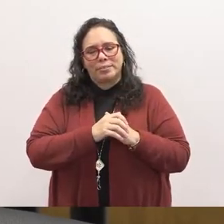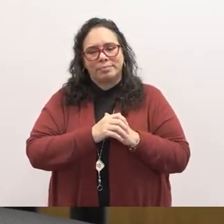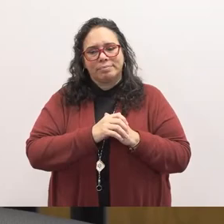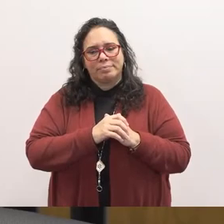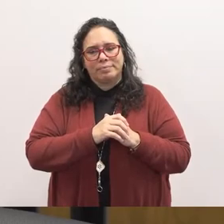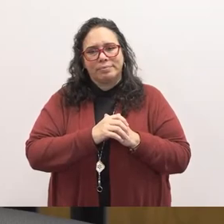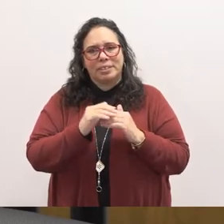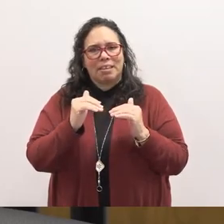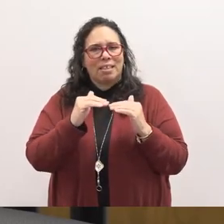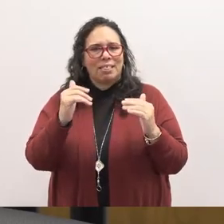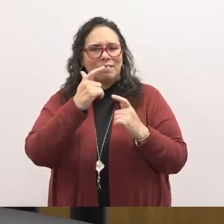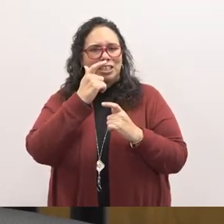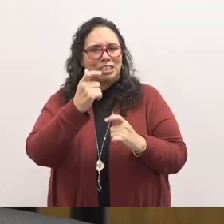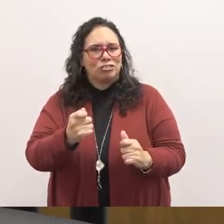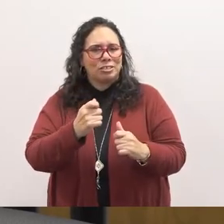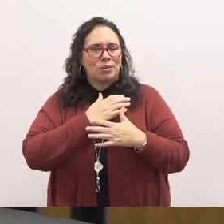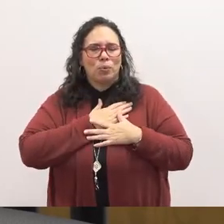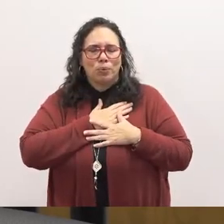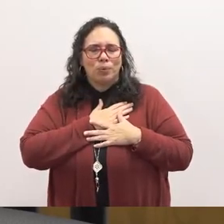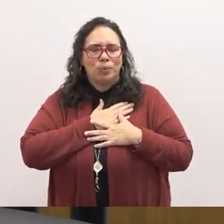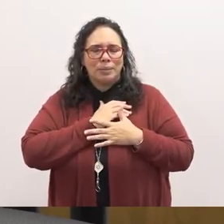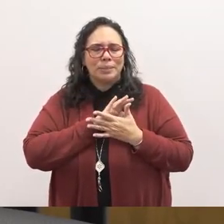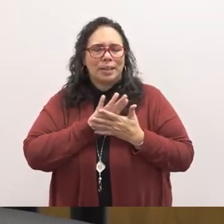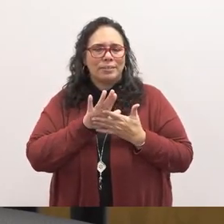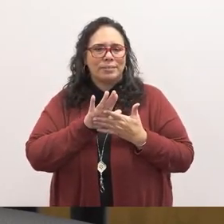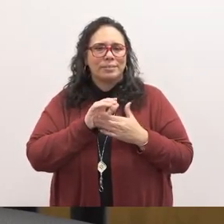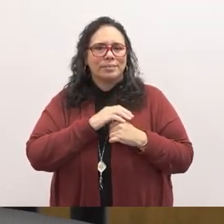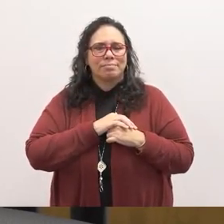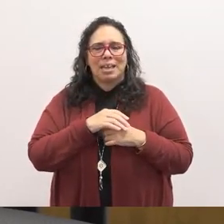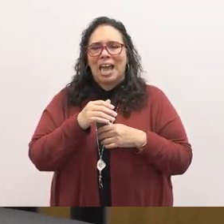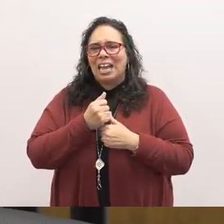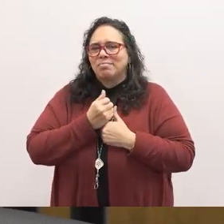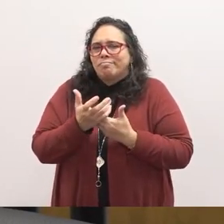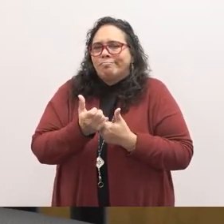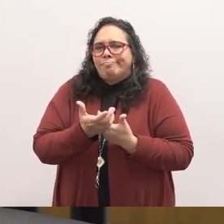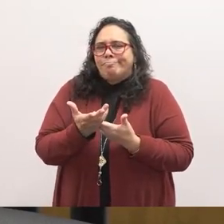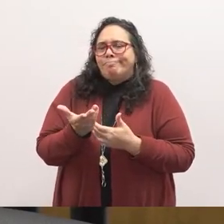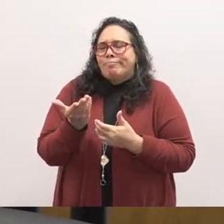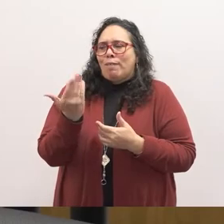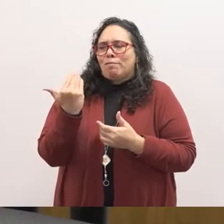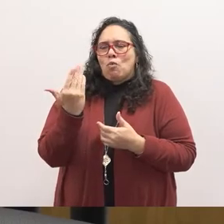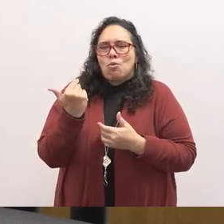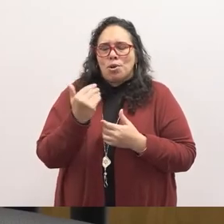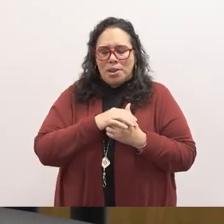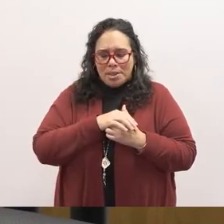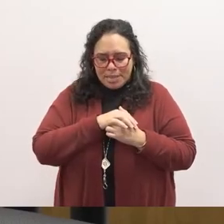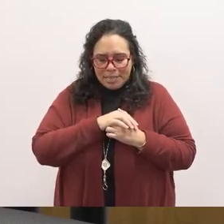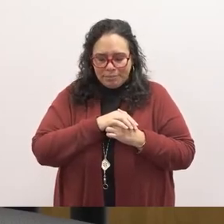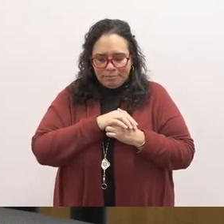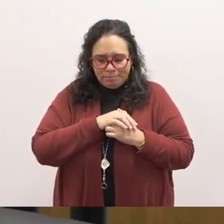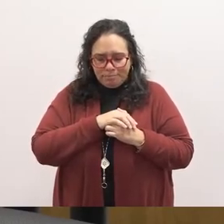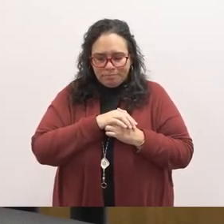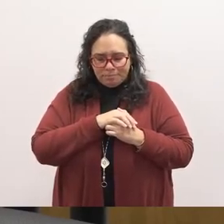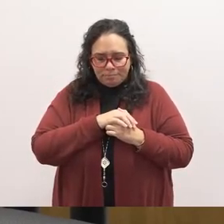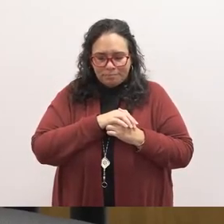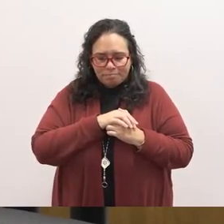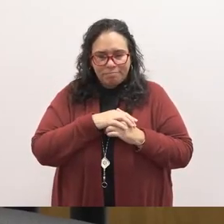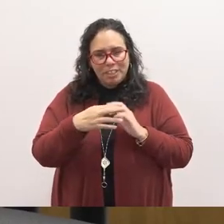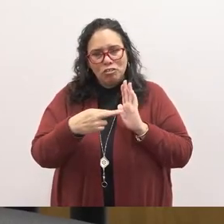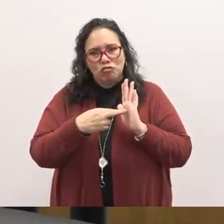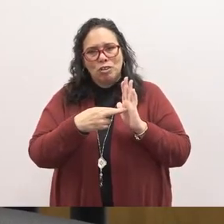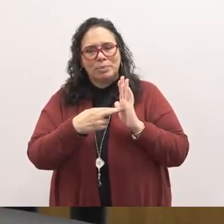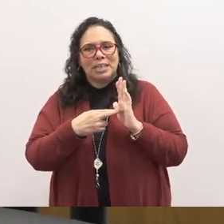the level of interest that was in that space. I've shared once before, as a